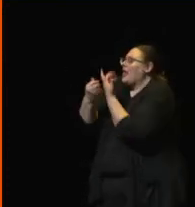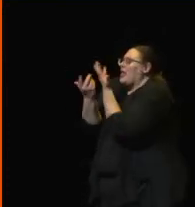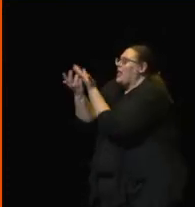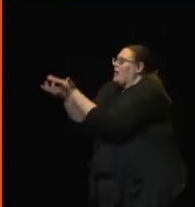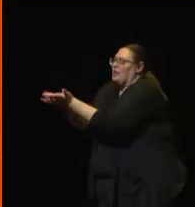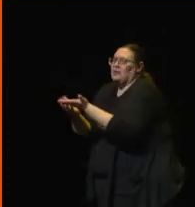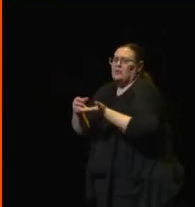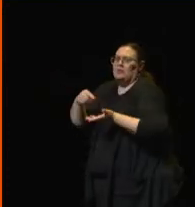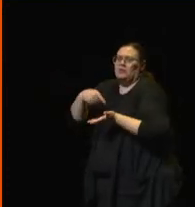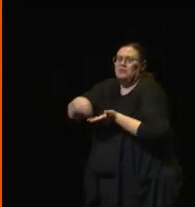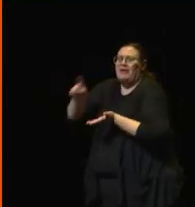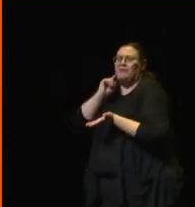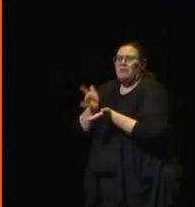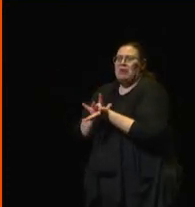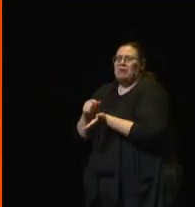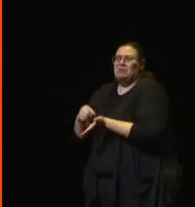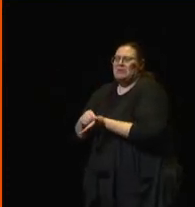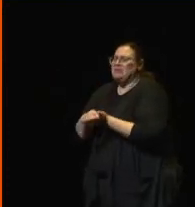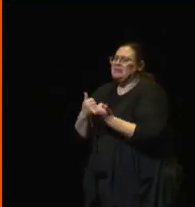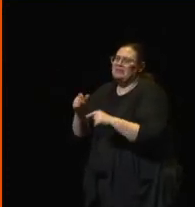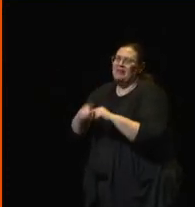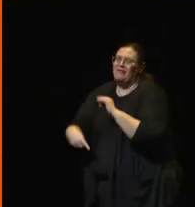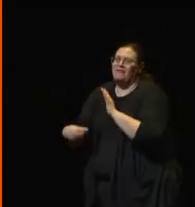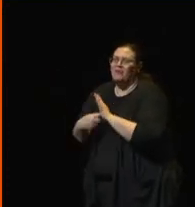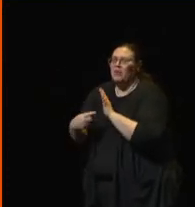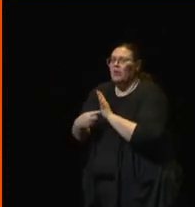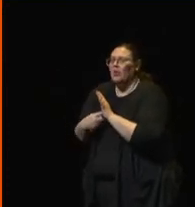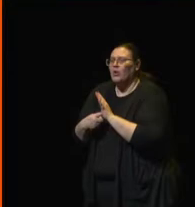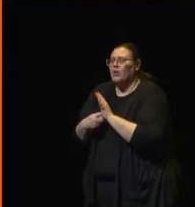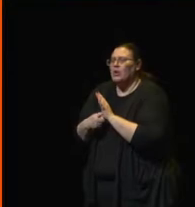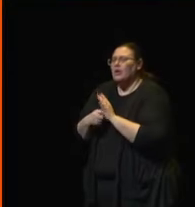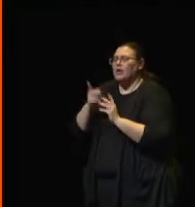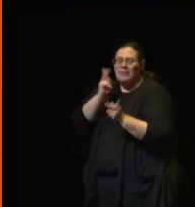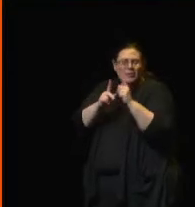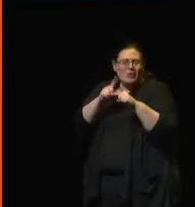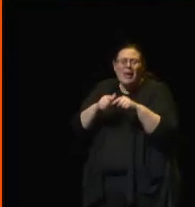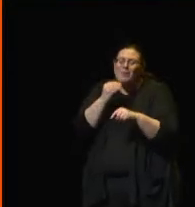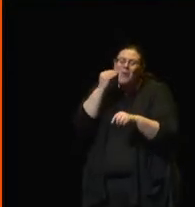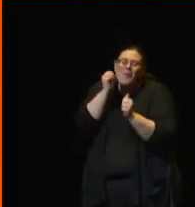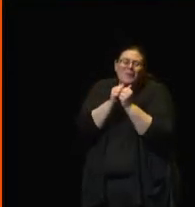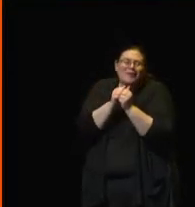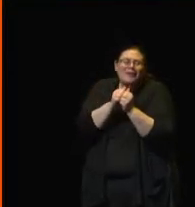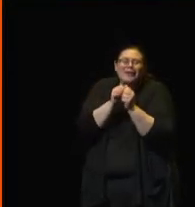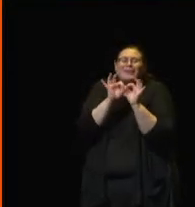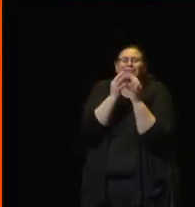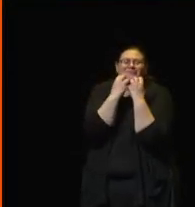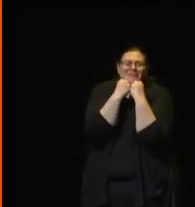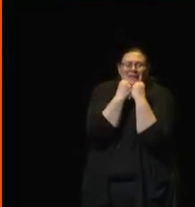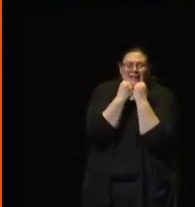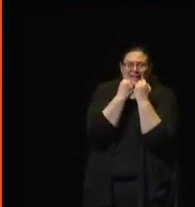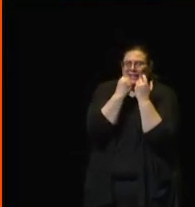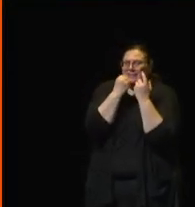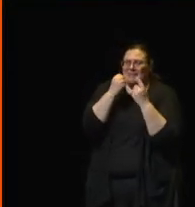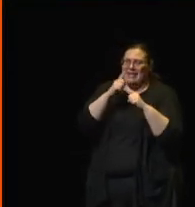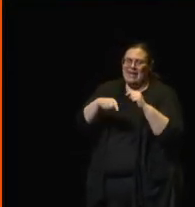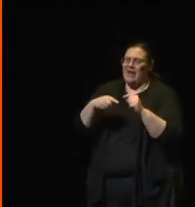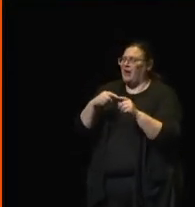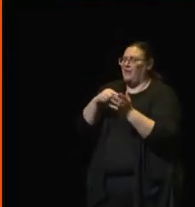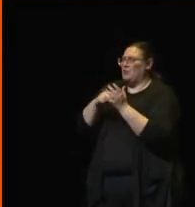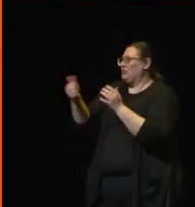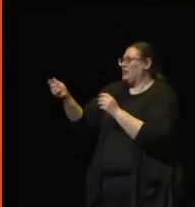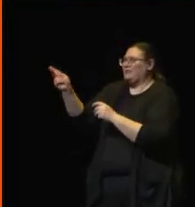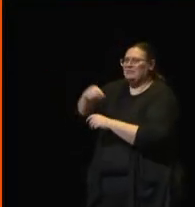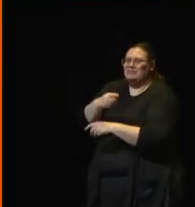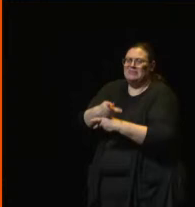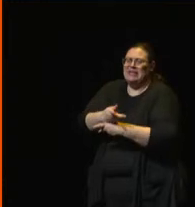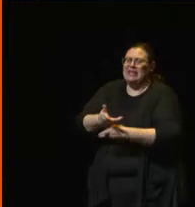bills they can't pay. Disabled people who lose time at home with the people they love because they can't afford home care. People